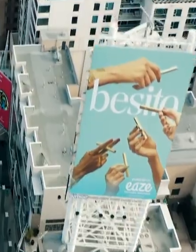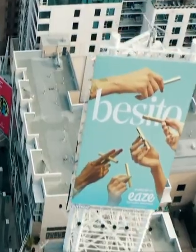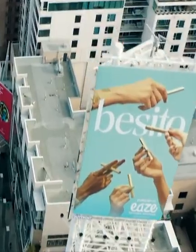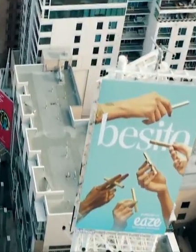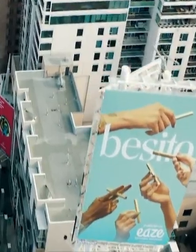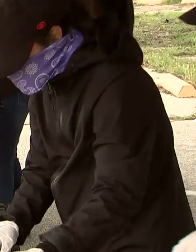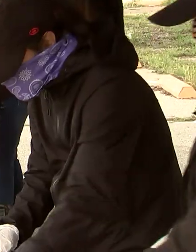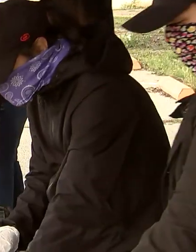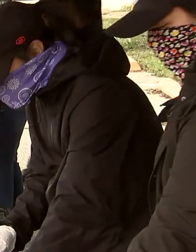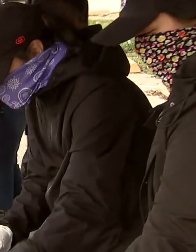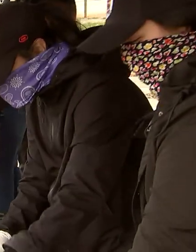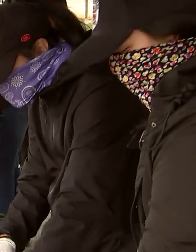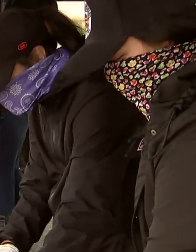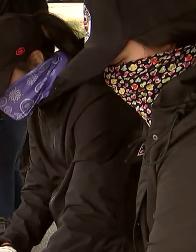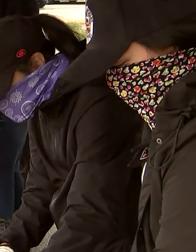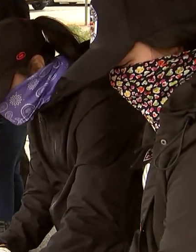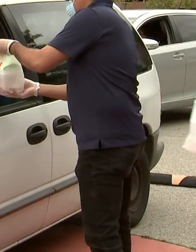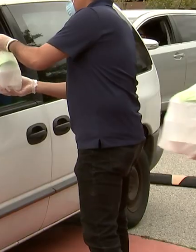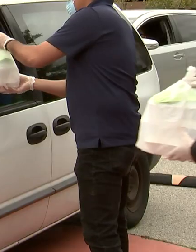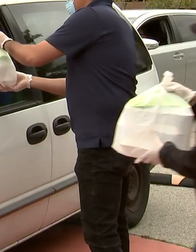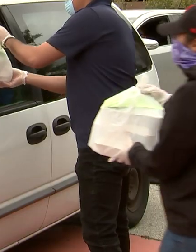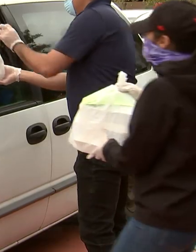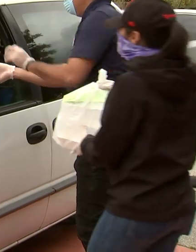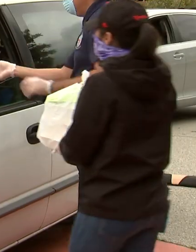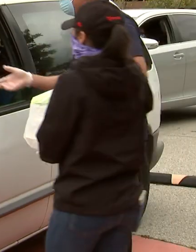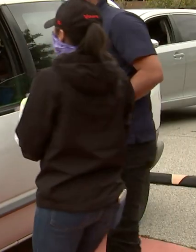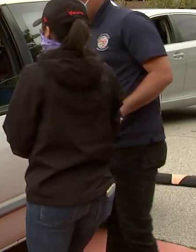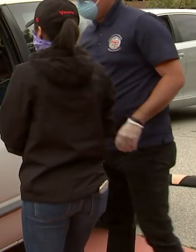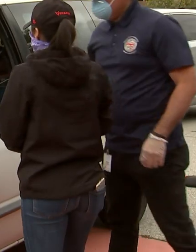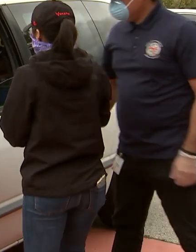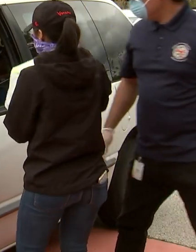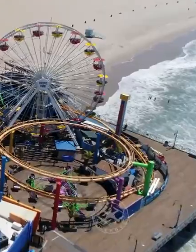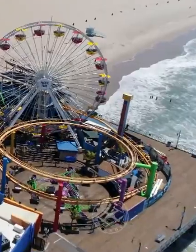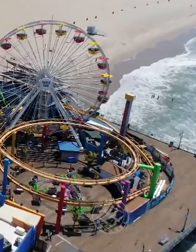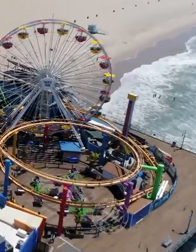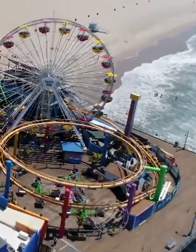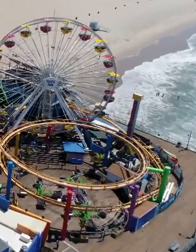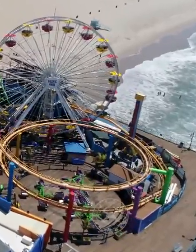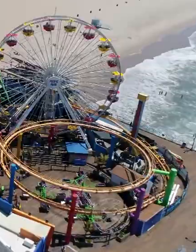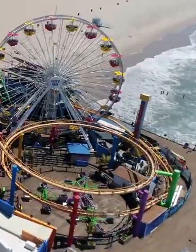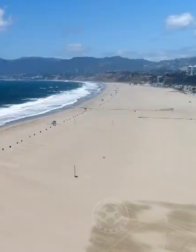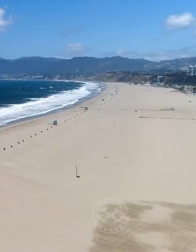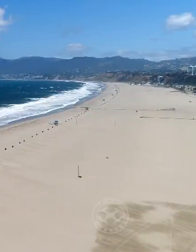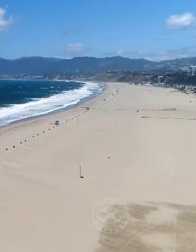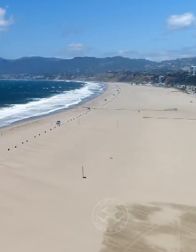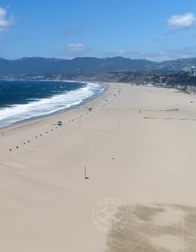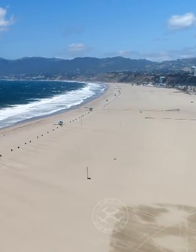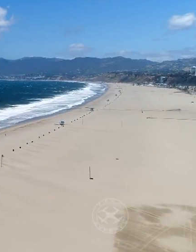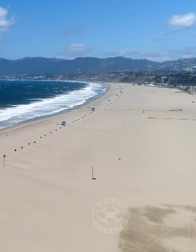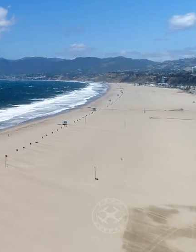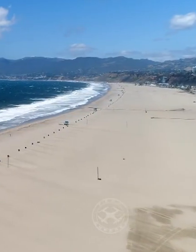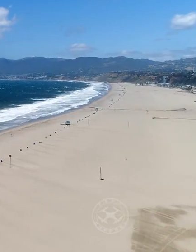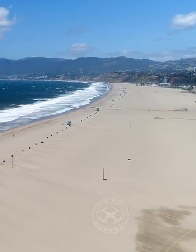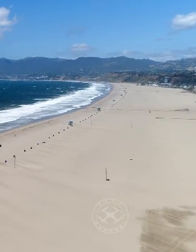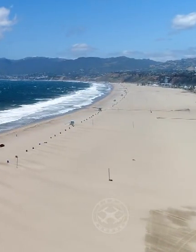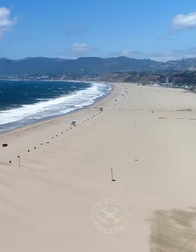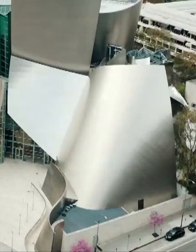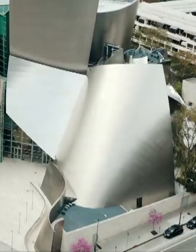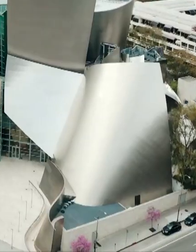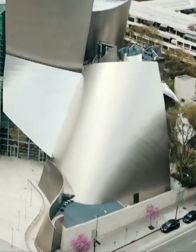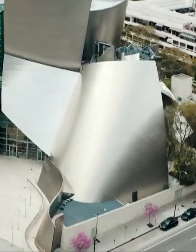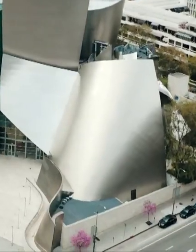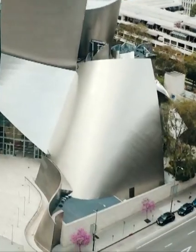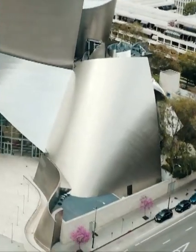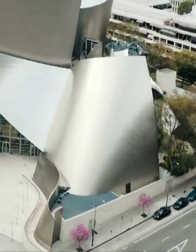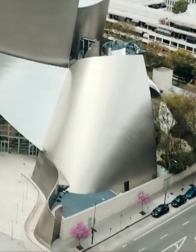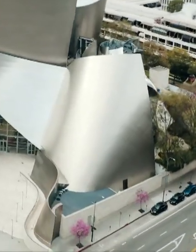and it hurt. But there's no way to sugarcoat this. This is bigger, and it will hurt more. From